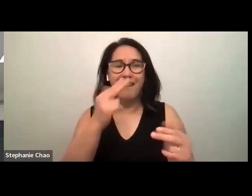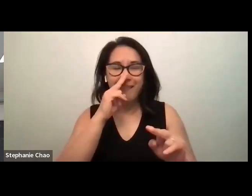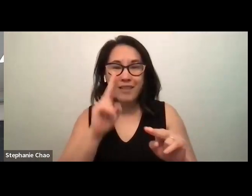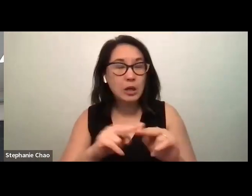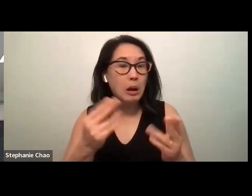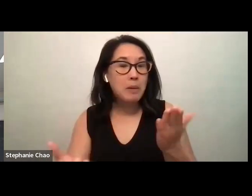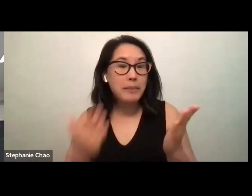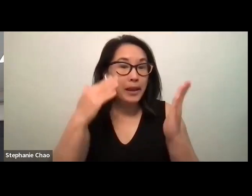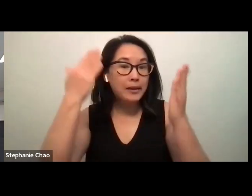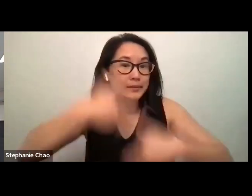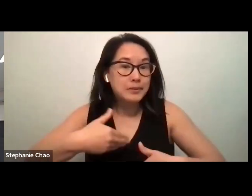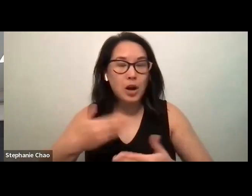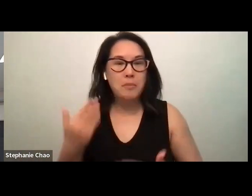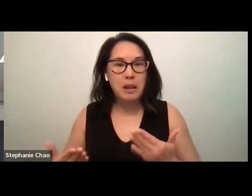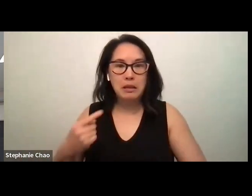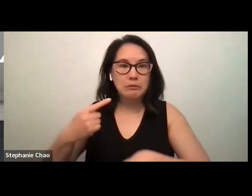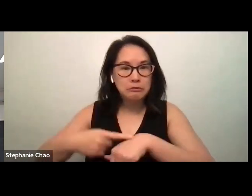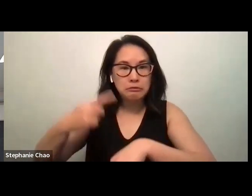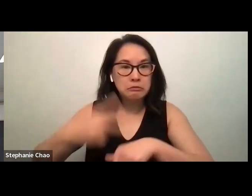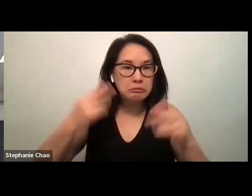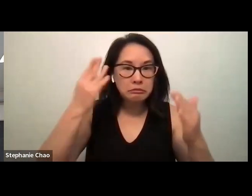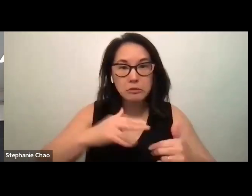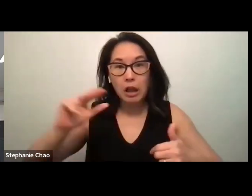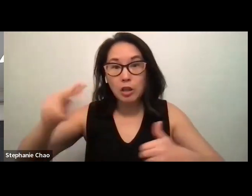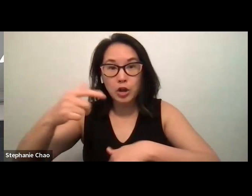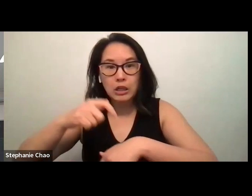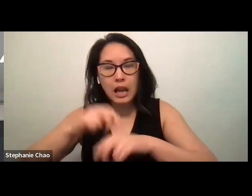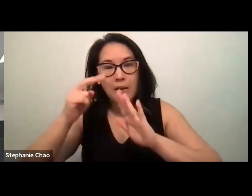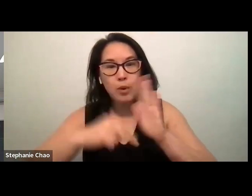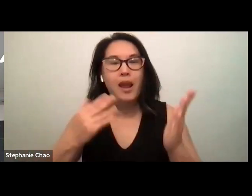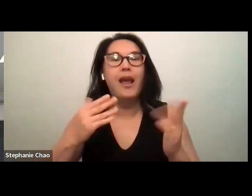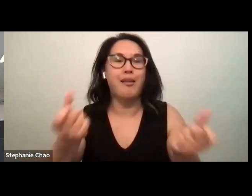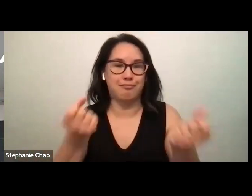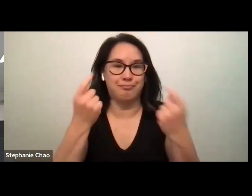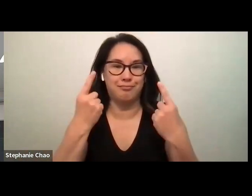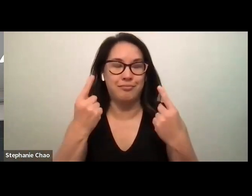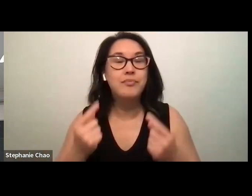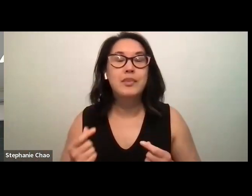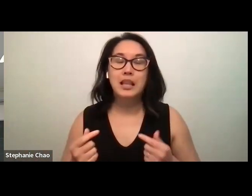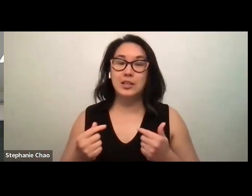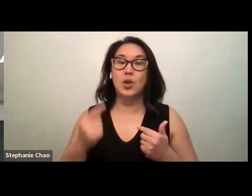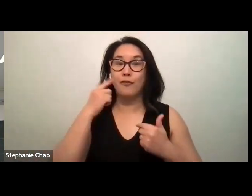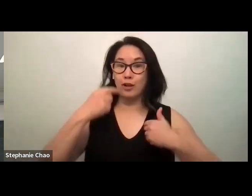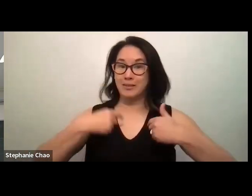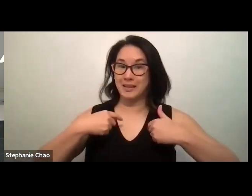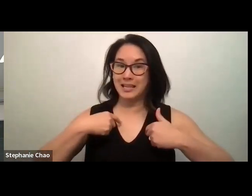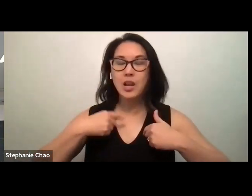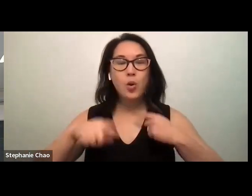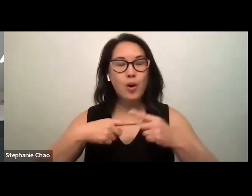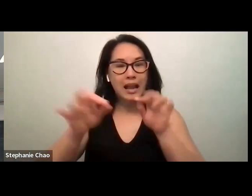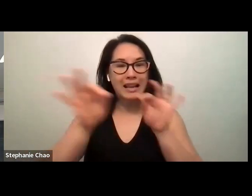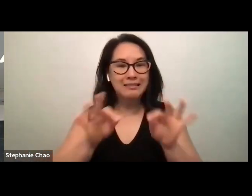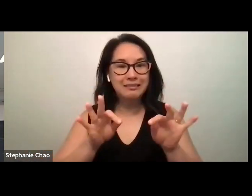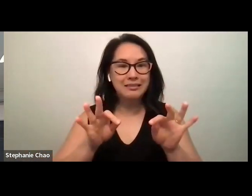might on the third read. But when it's described, and this is really noticeable for me while I was doing my version, it became